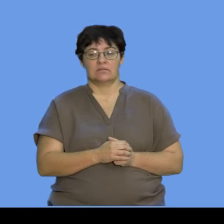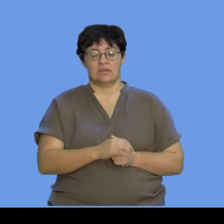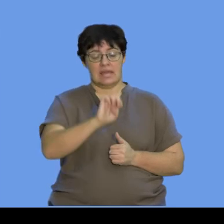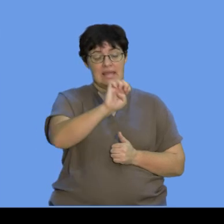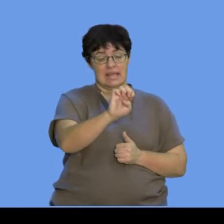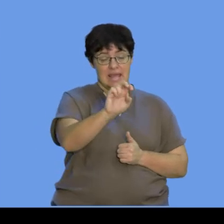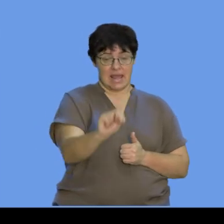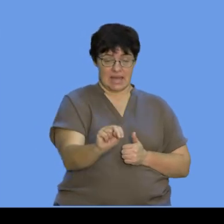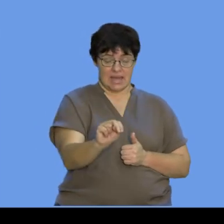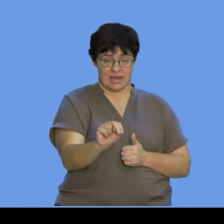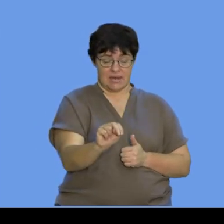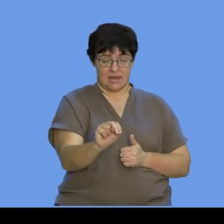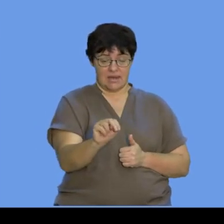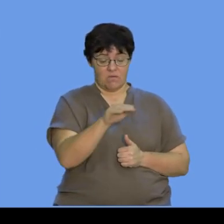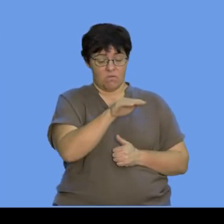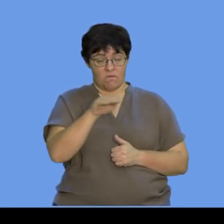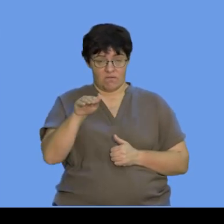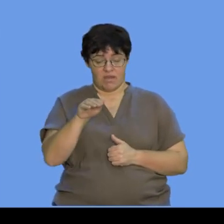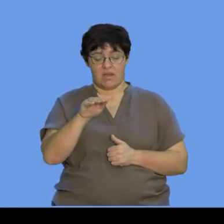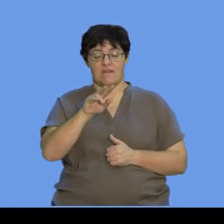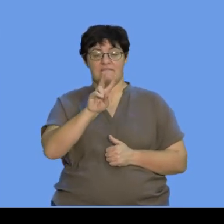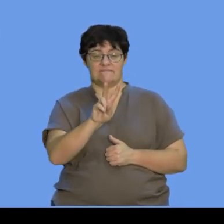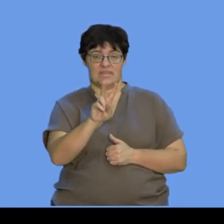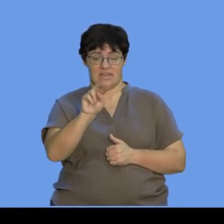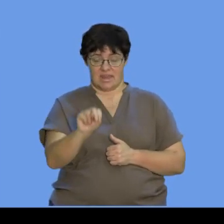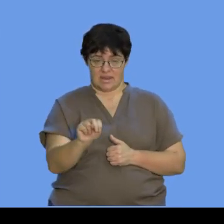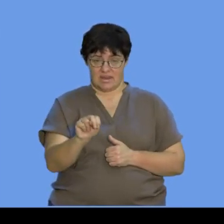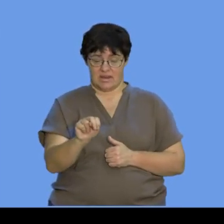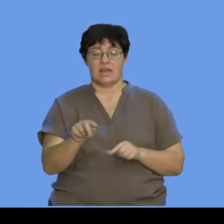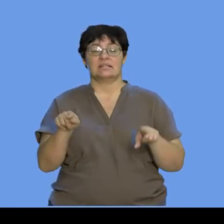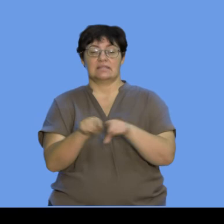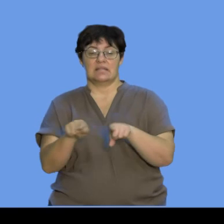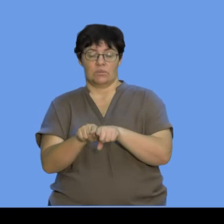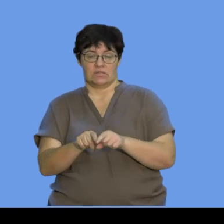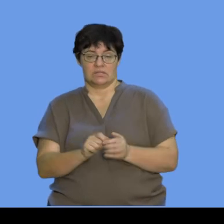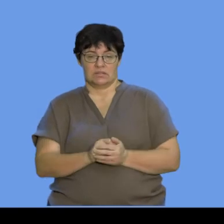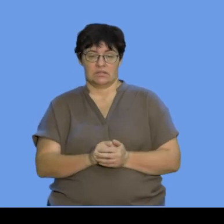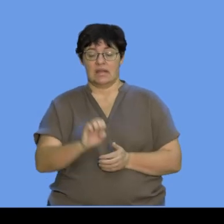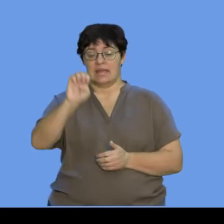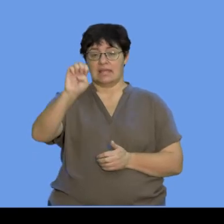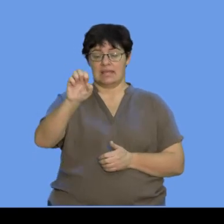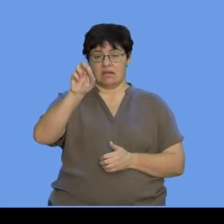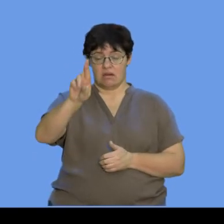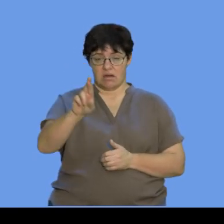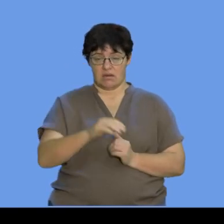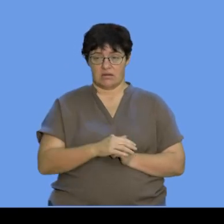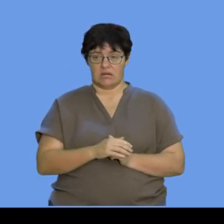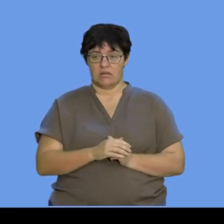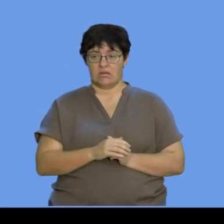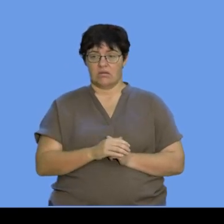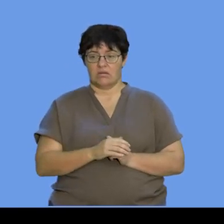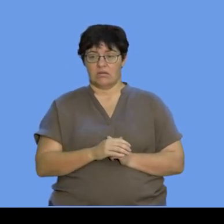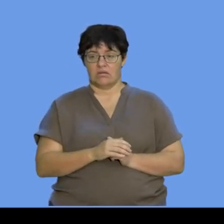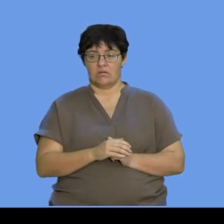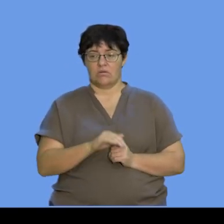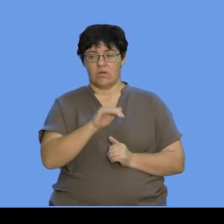therefore, EN over VN is equals to ER